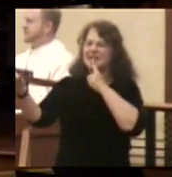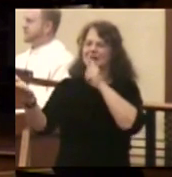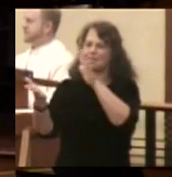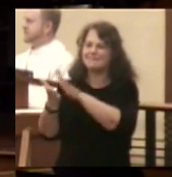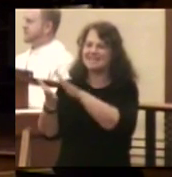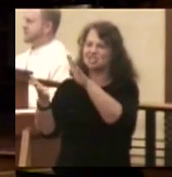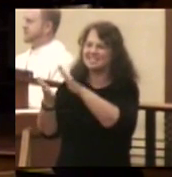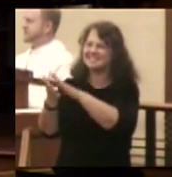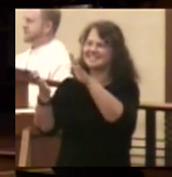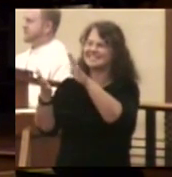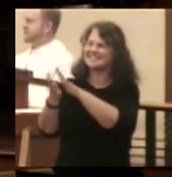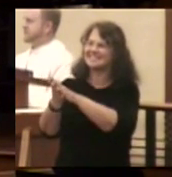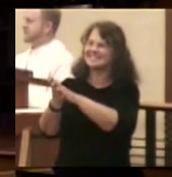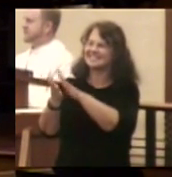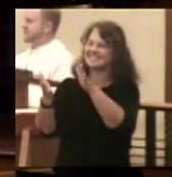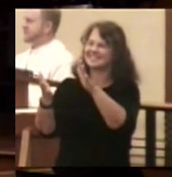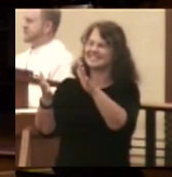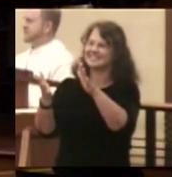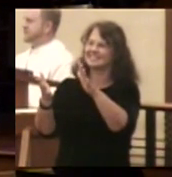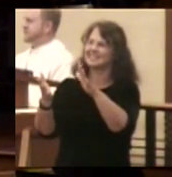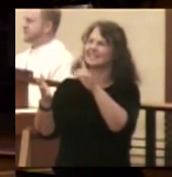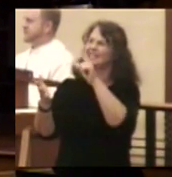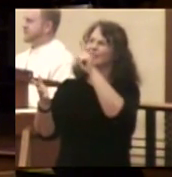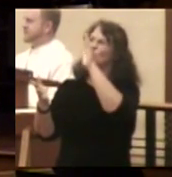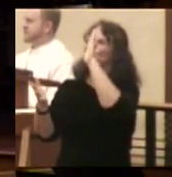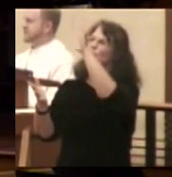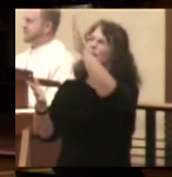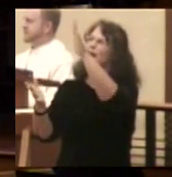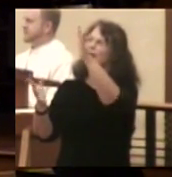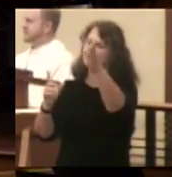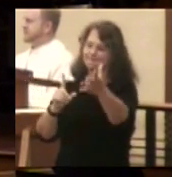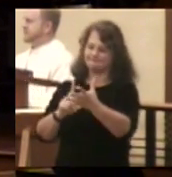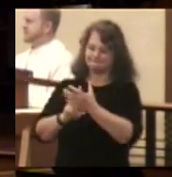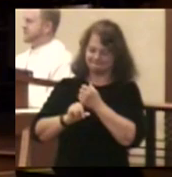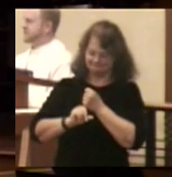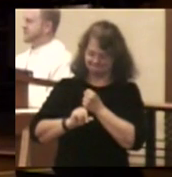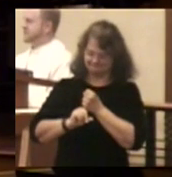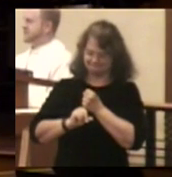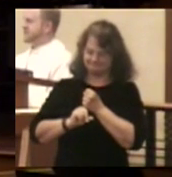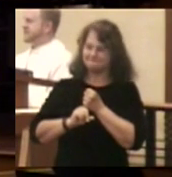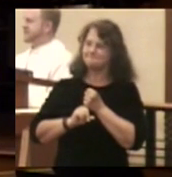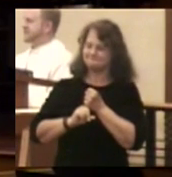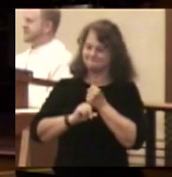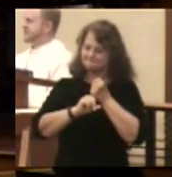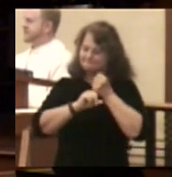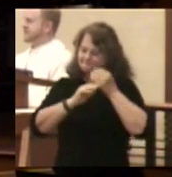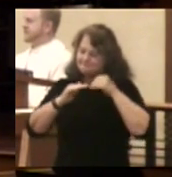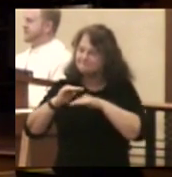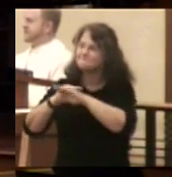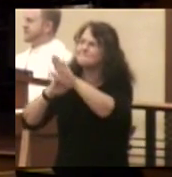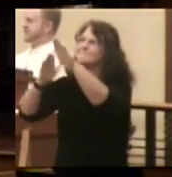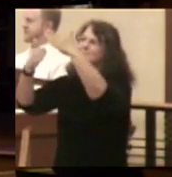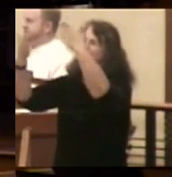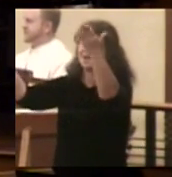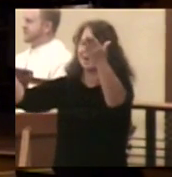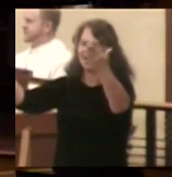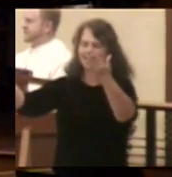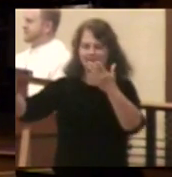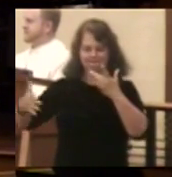acclamation and take me home, what joy shall fill